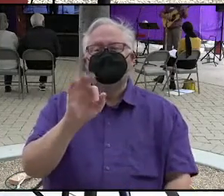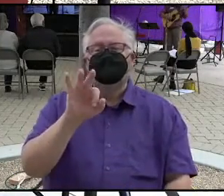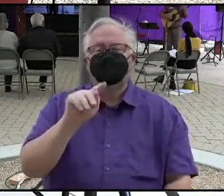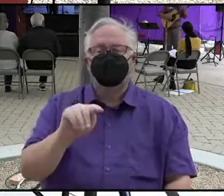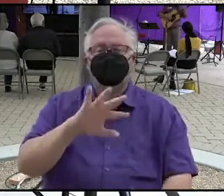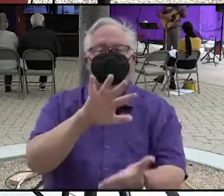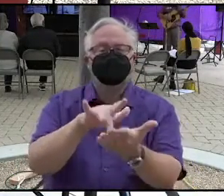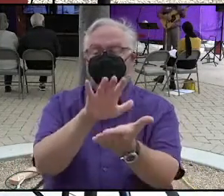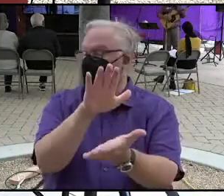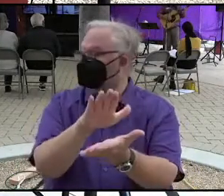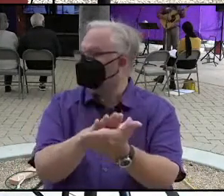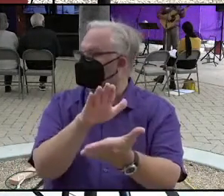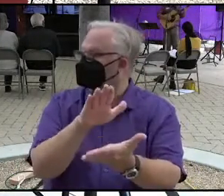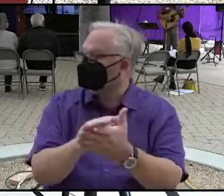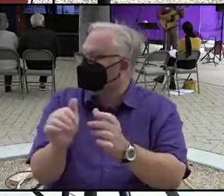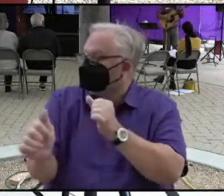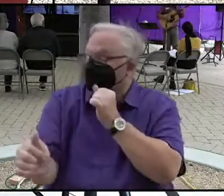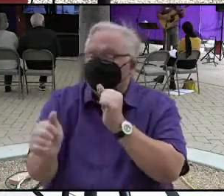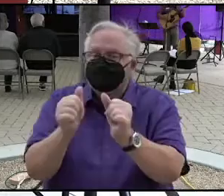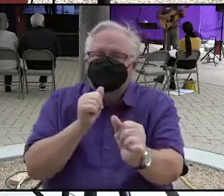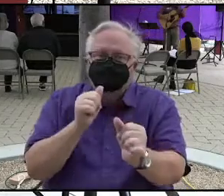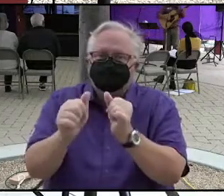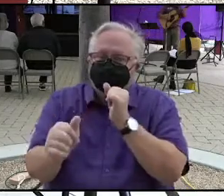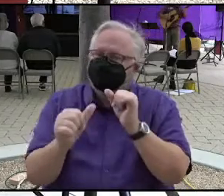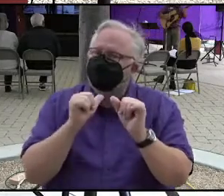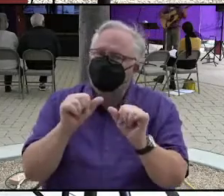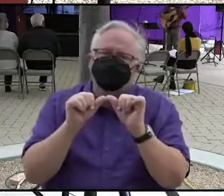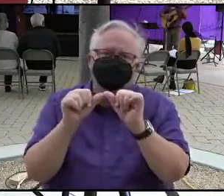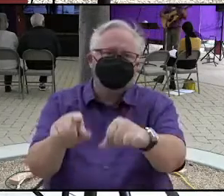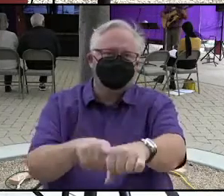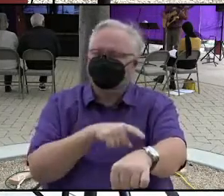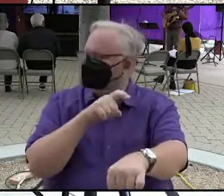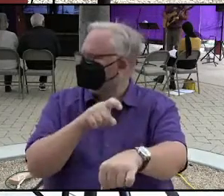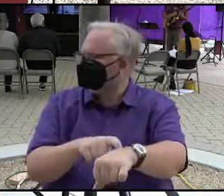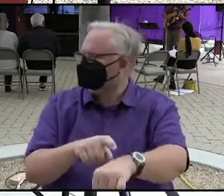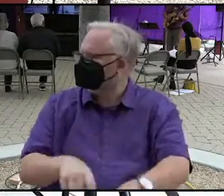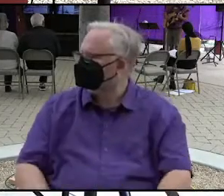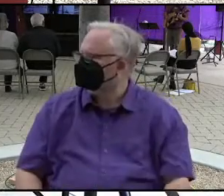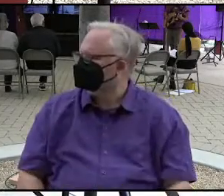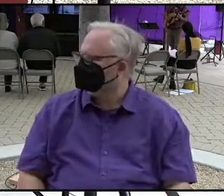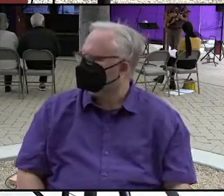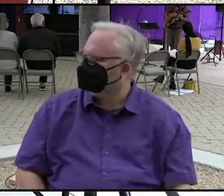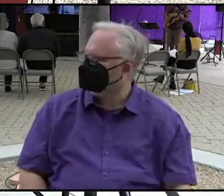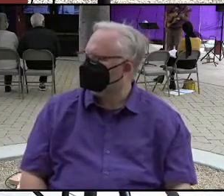High, his secrets don't last very long.